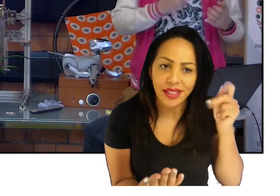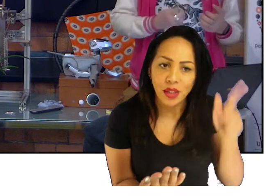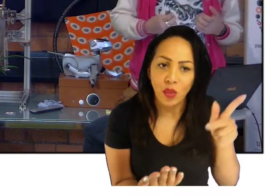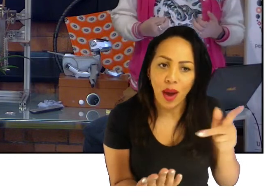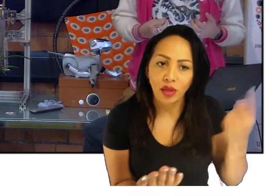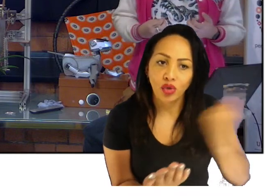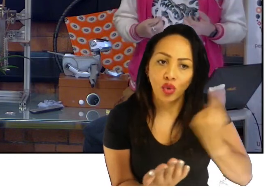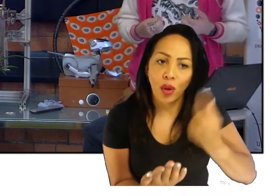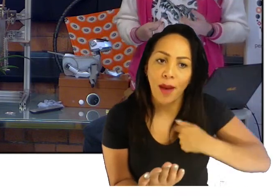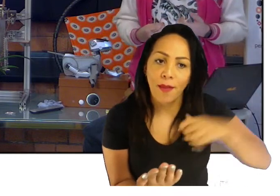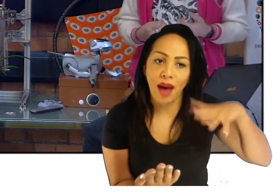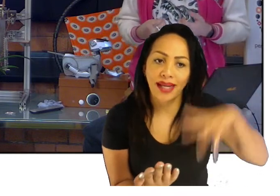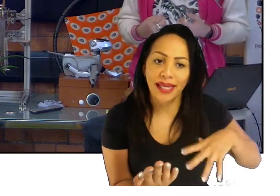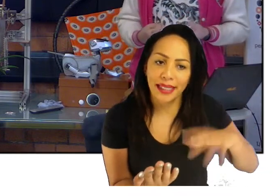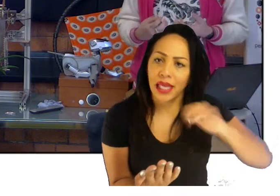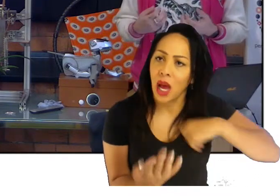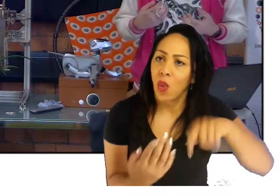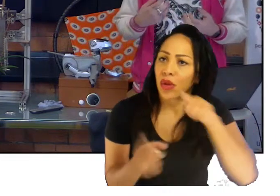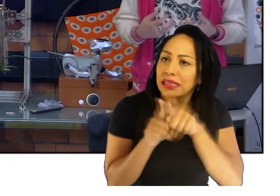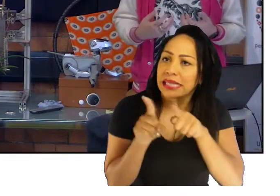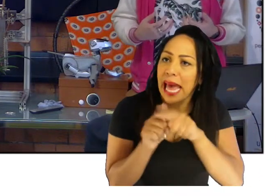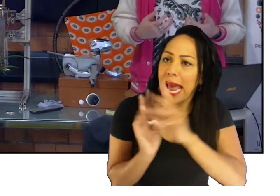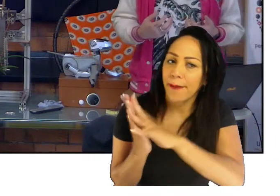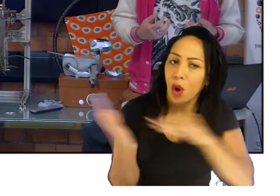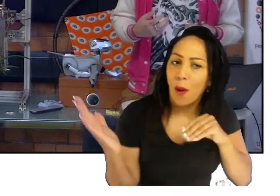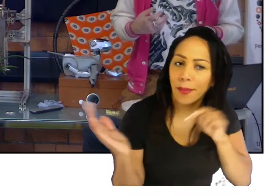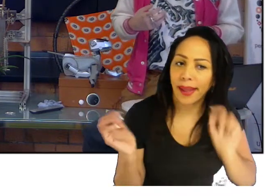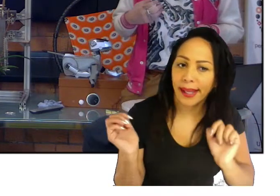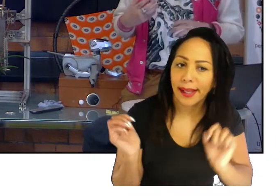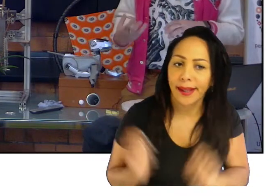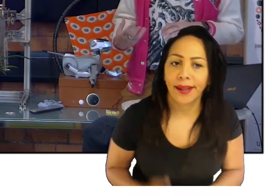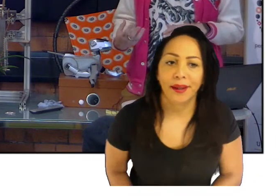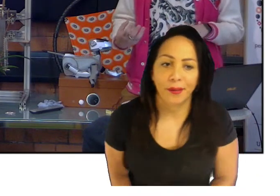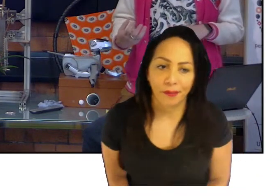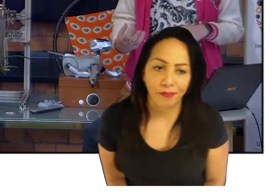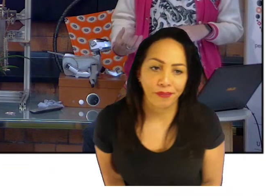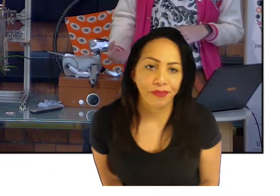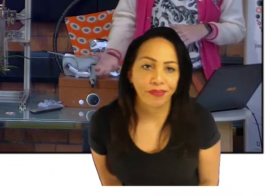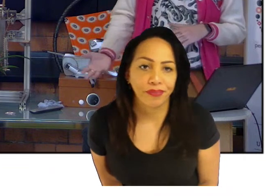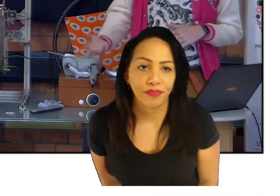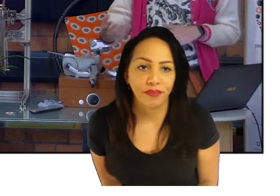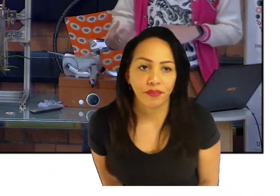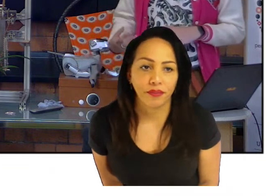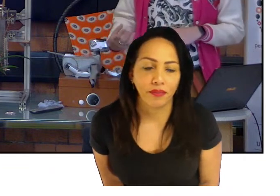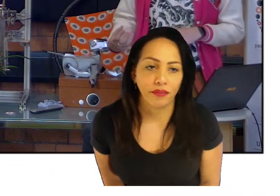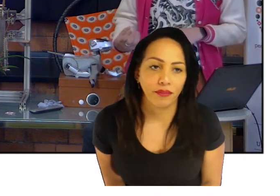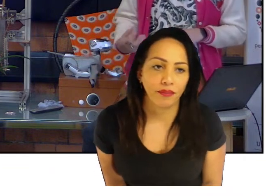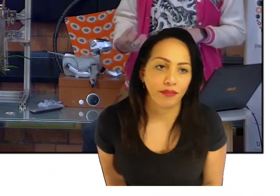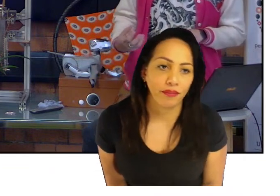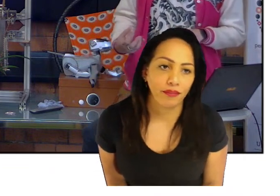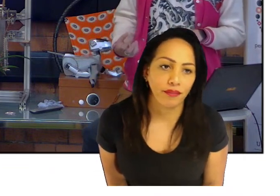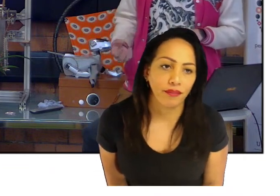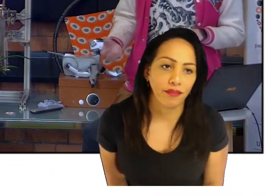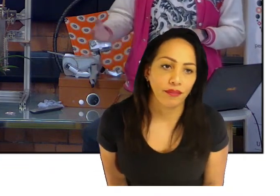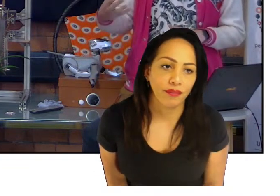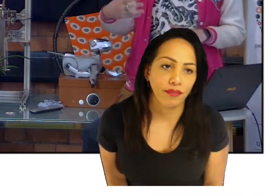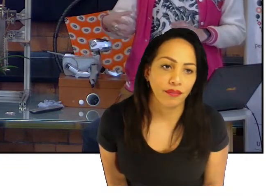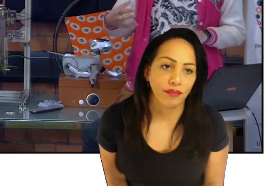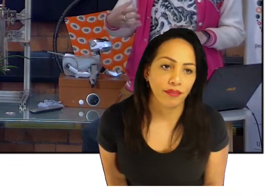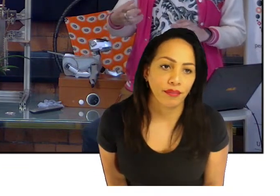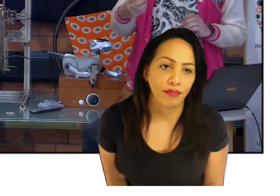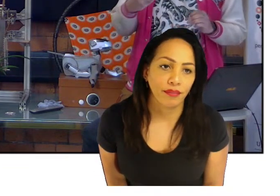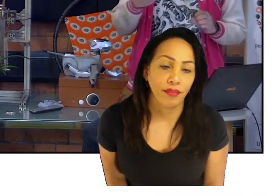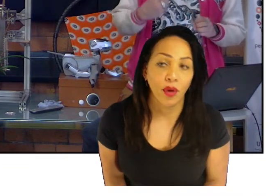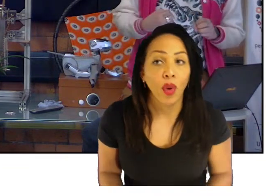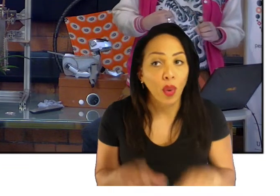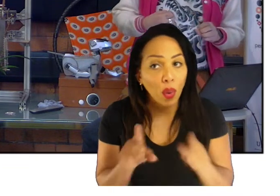And yet, on an incredibly regular basis, a lot of the people who have come to me, collaborators, employers,